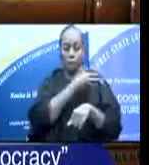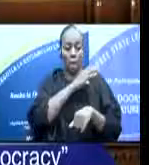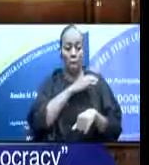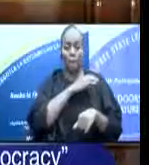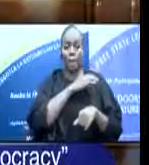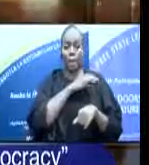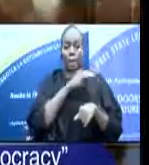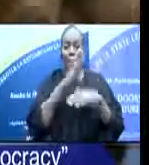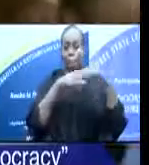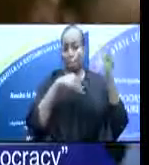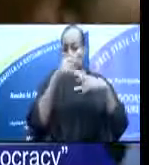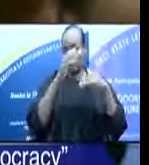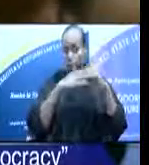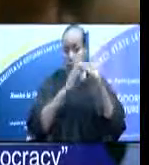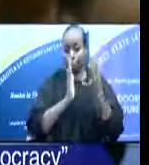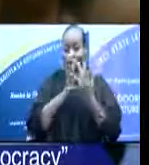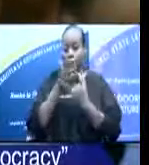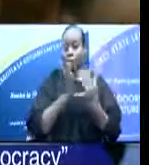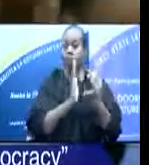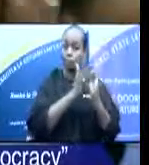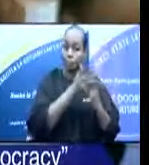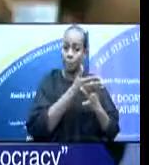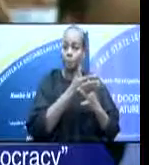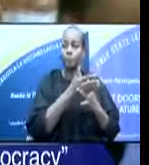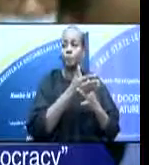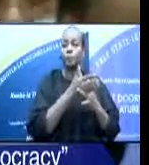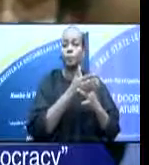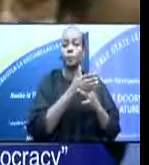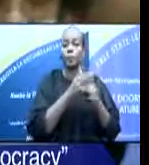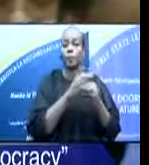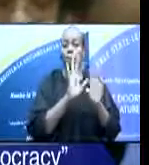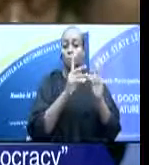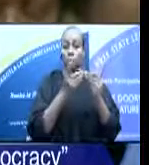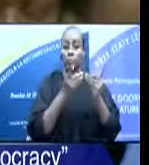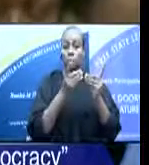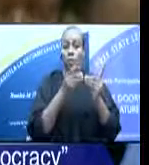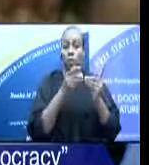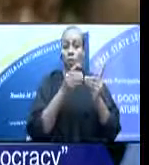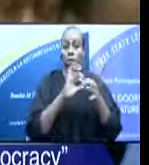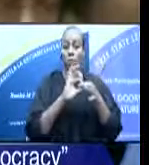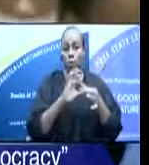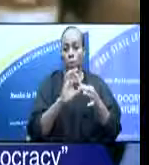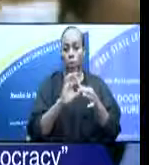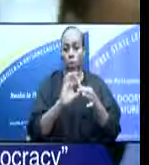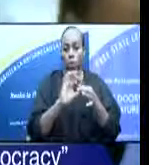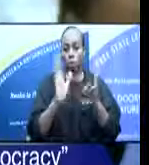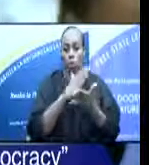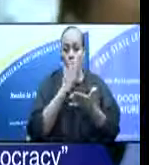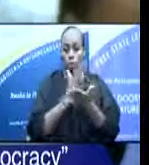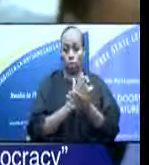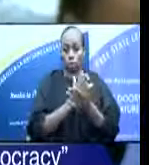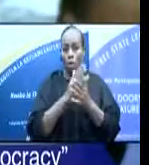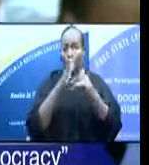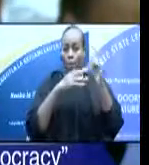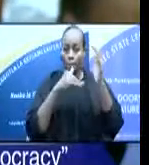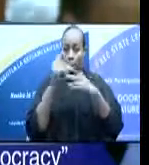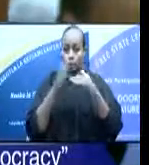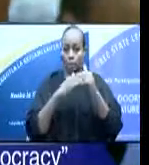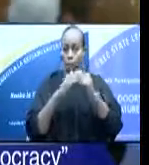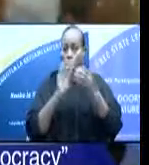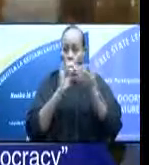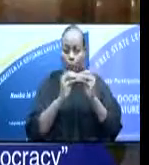status. This department is committed to ensure that all facilities are maintained to the